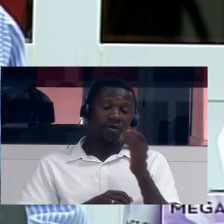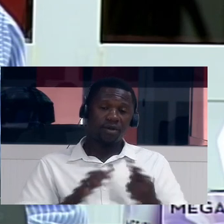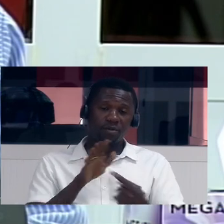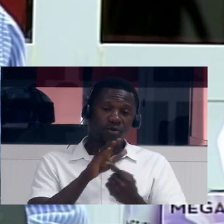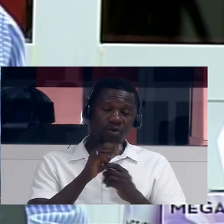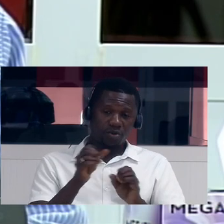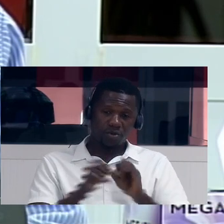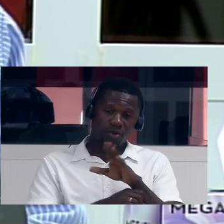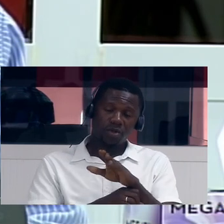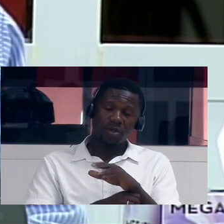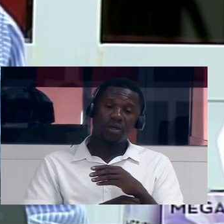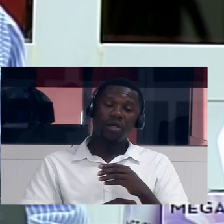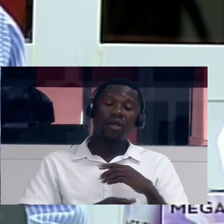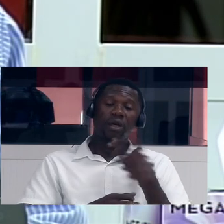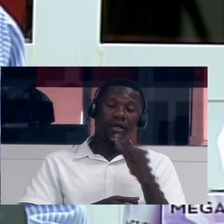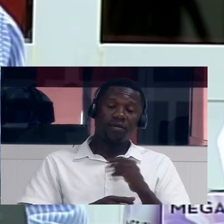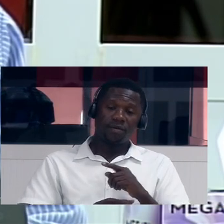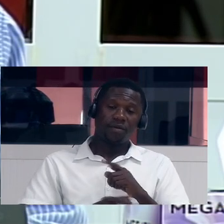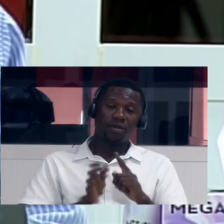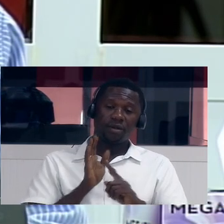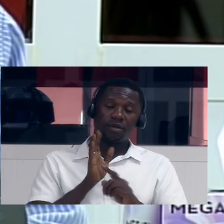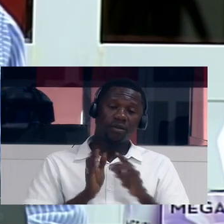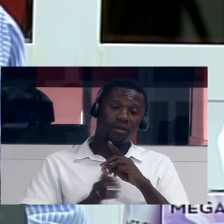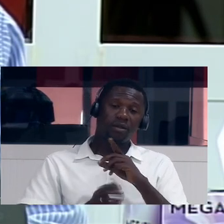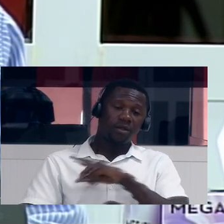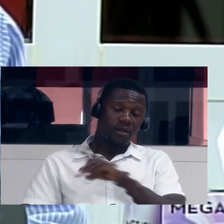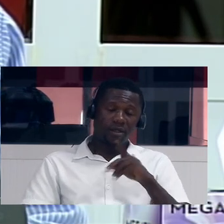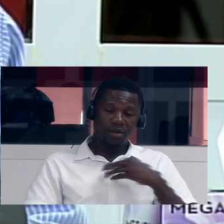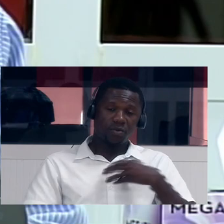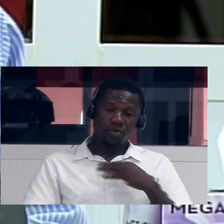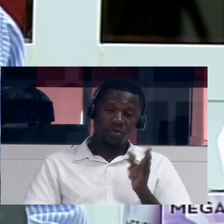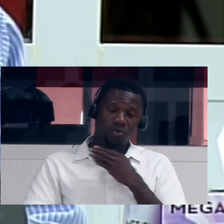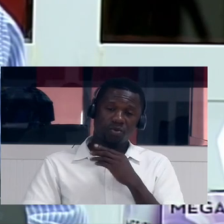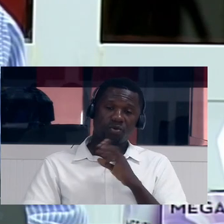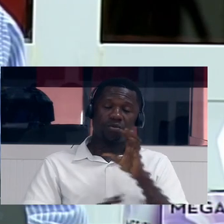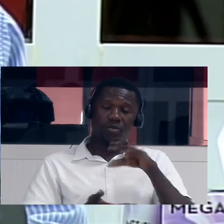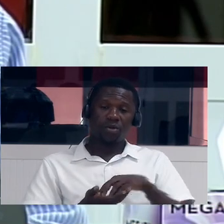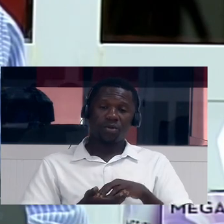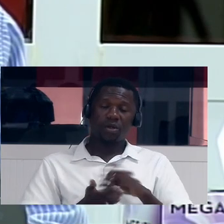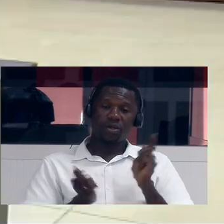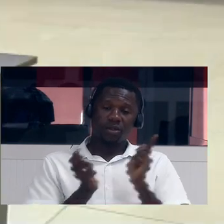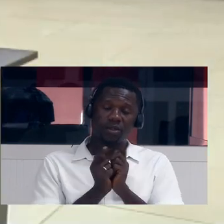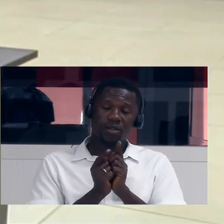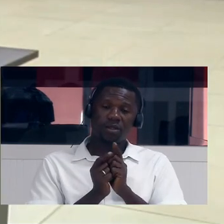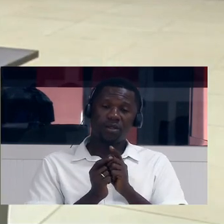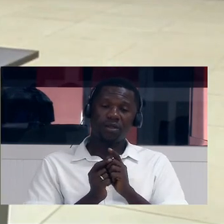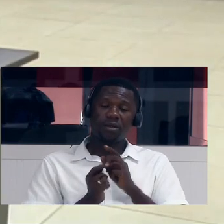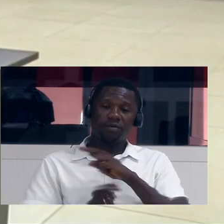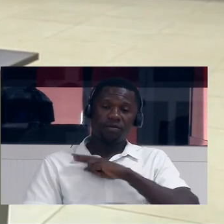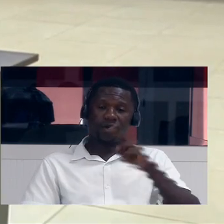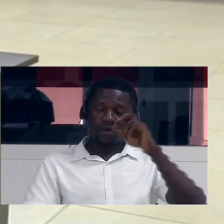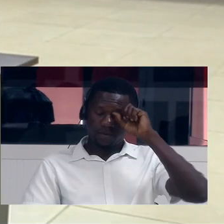orders? That if they want to go to Banjul and see the vice president, you would facilitate it? Oh, yeah. You